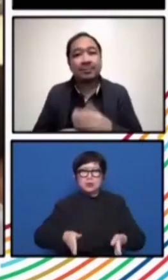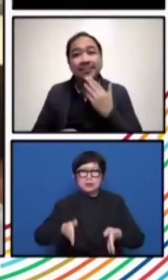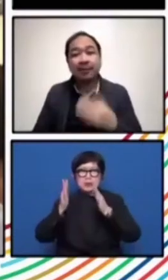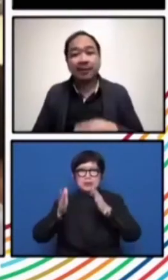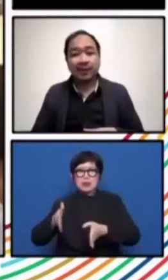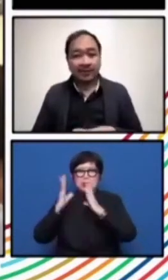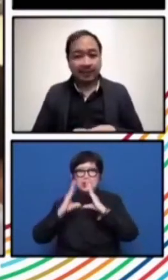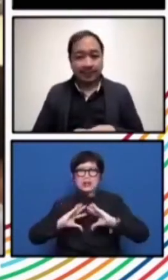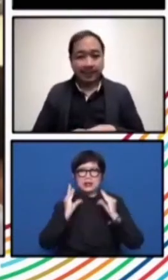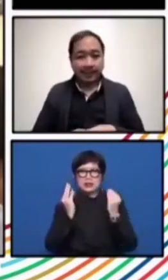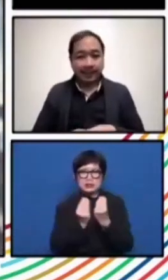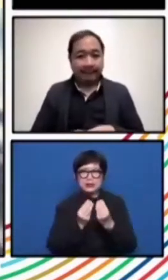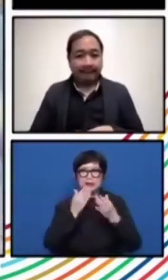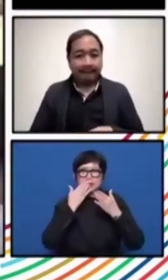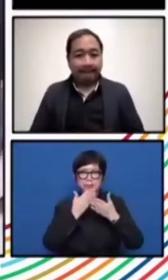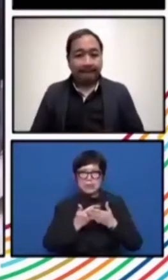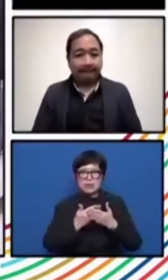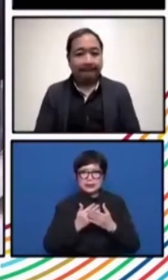foreign